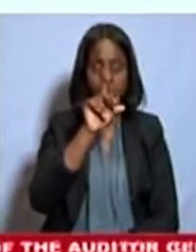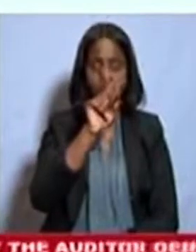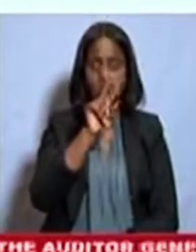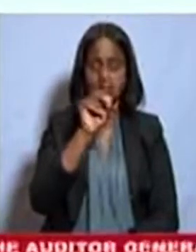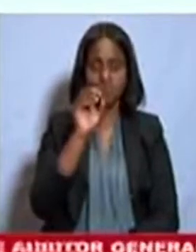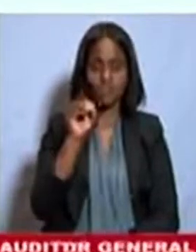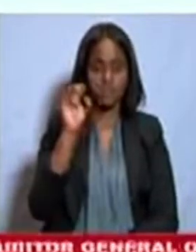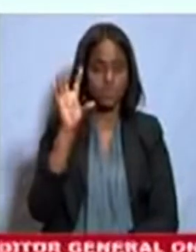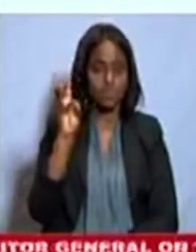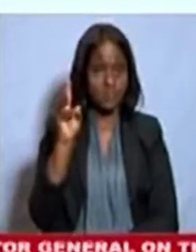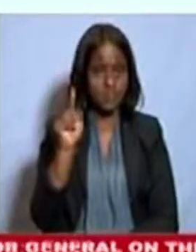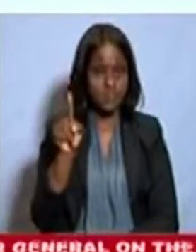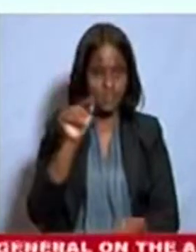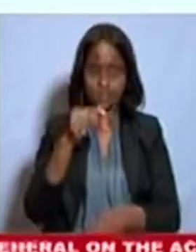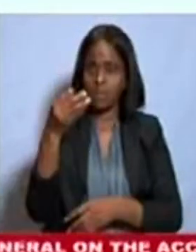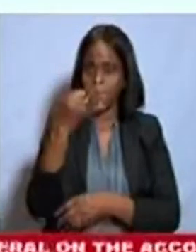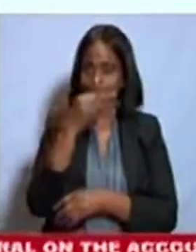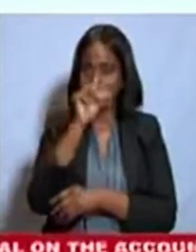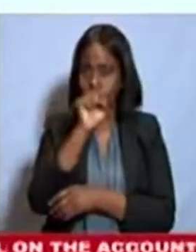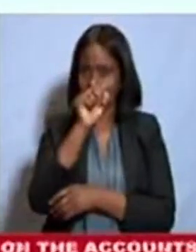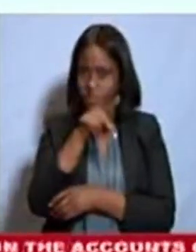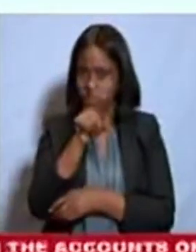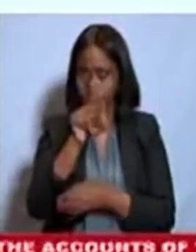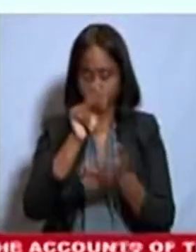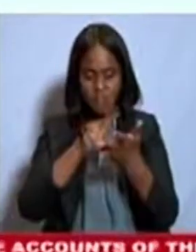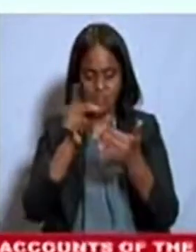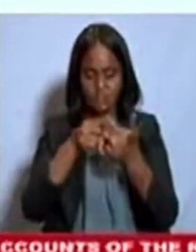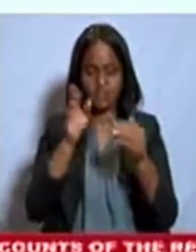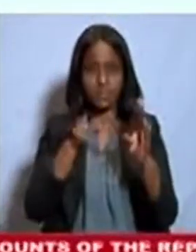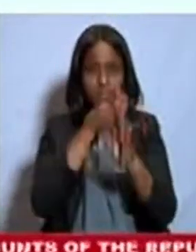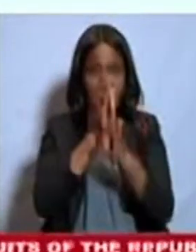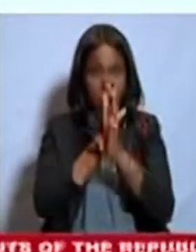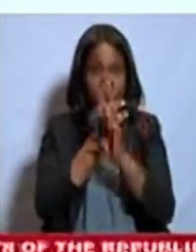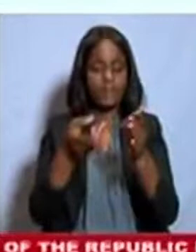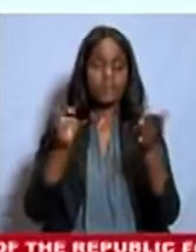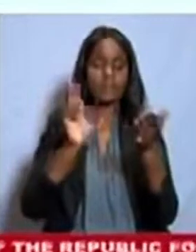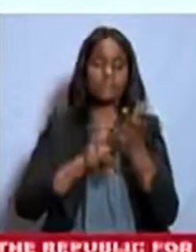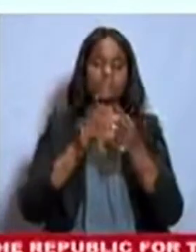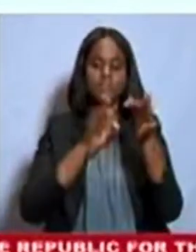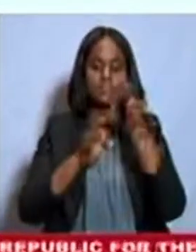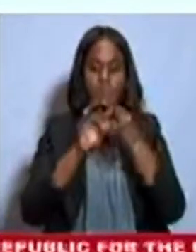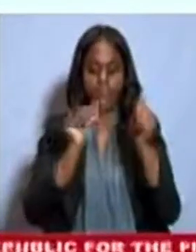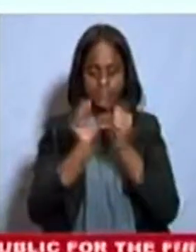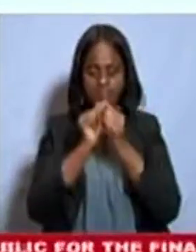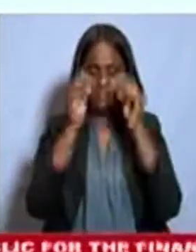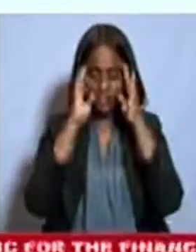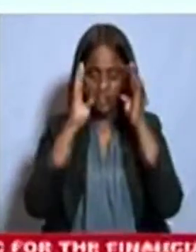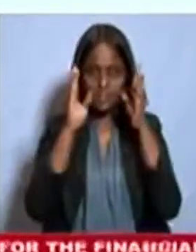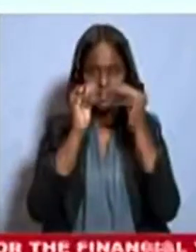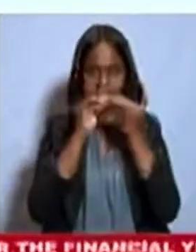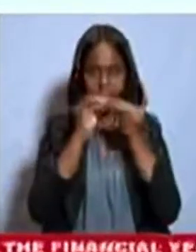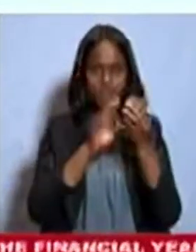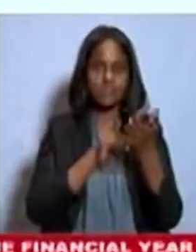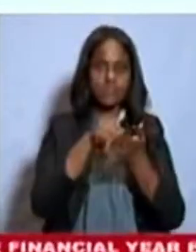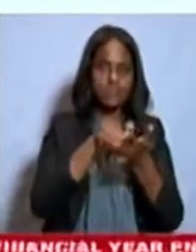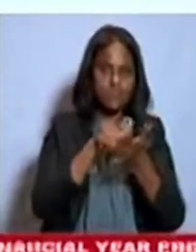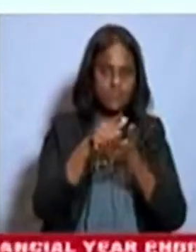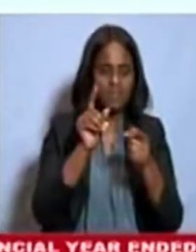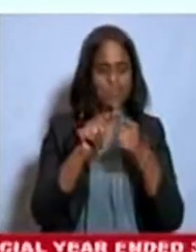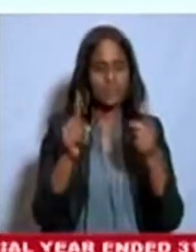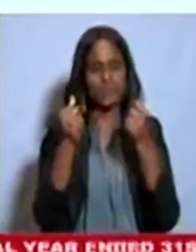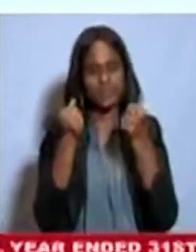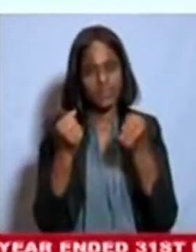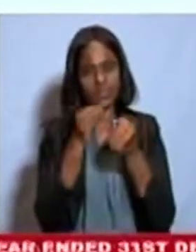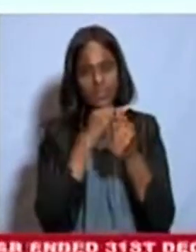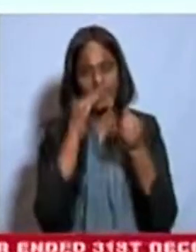2006, the FSP program target criteria was redefined with the focus on the vulnerable but viable